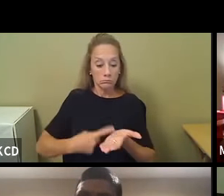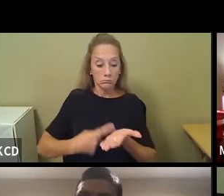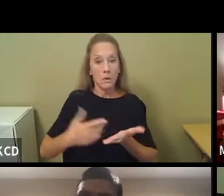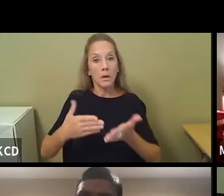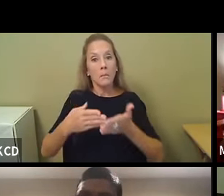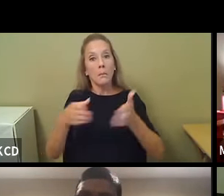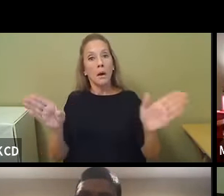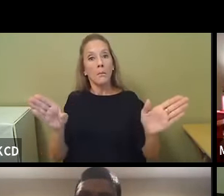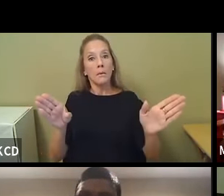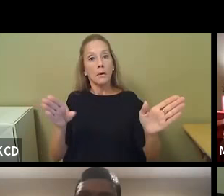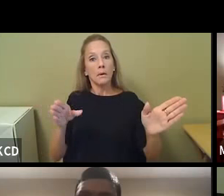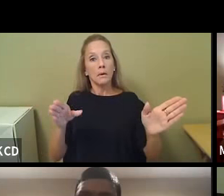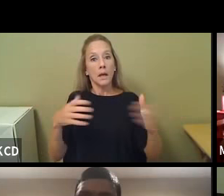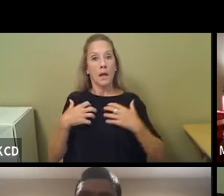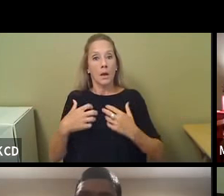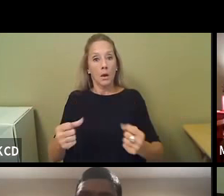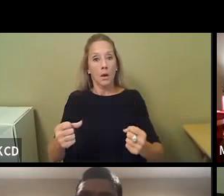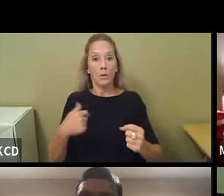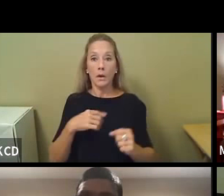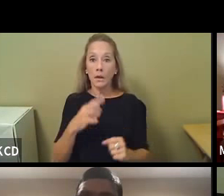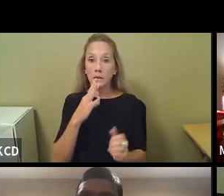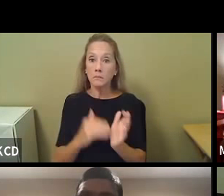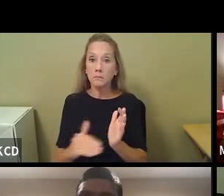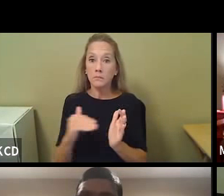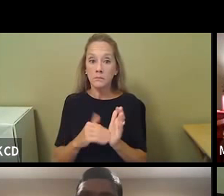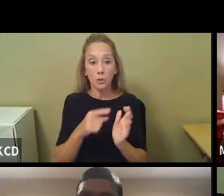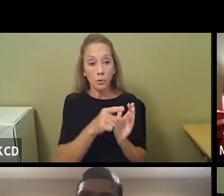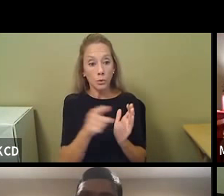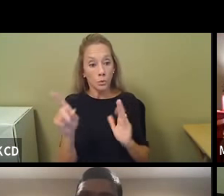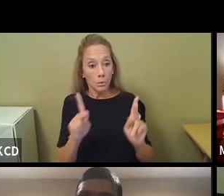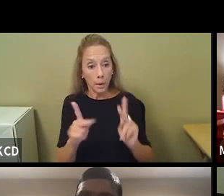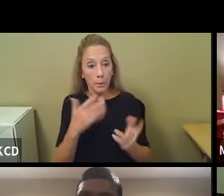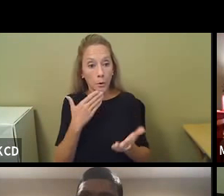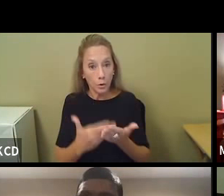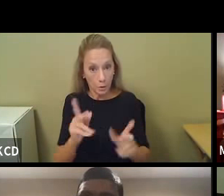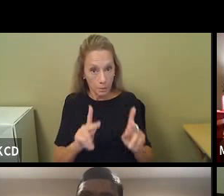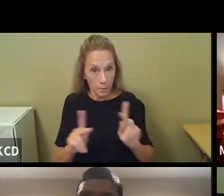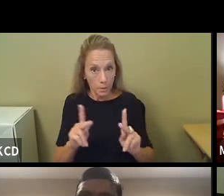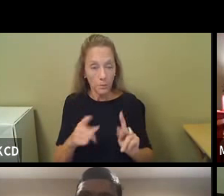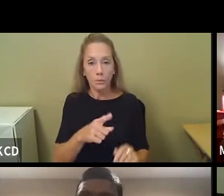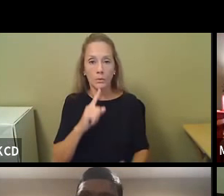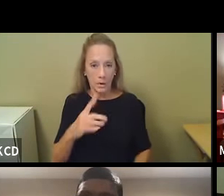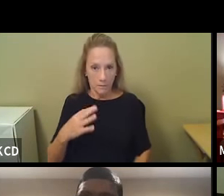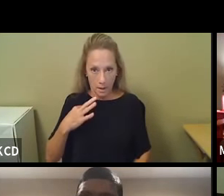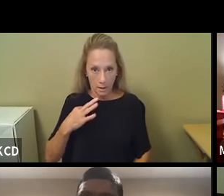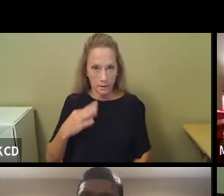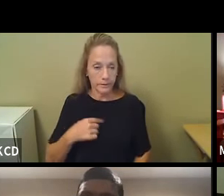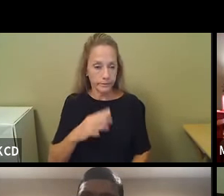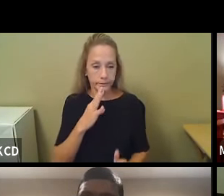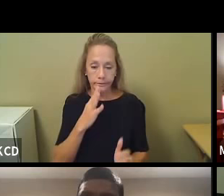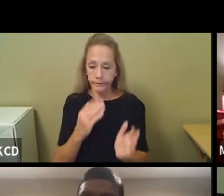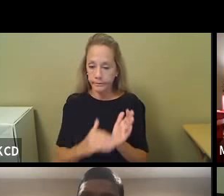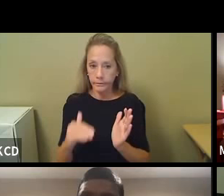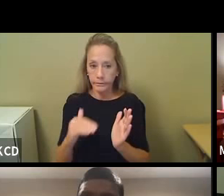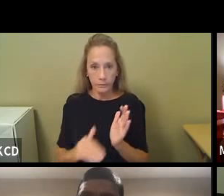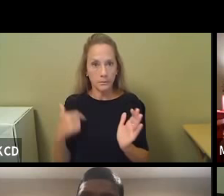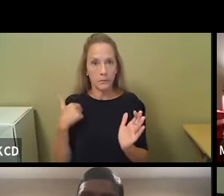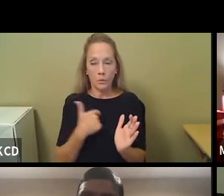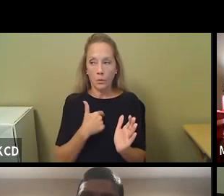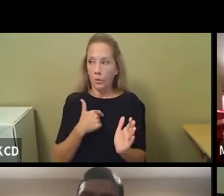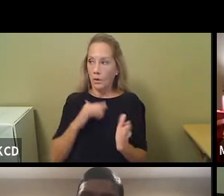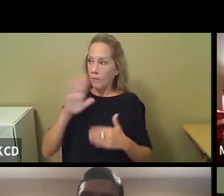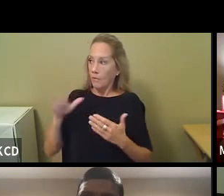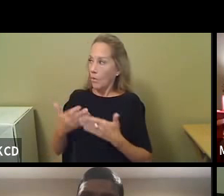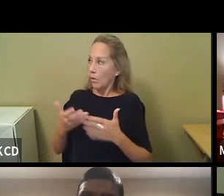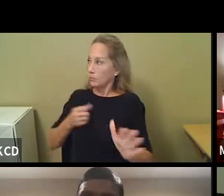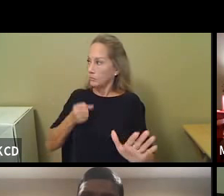And I've said repeatedly, you all are good people. You are volunteers. We've all been thrust into a very difficult